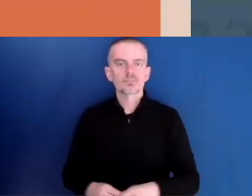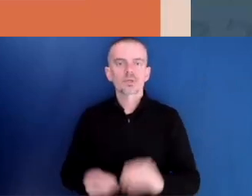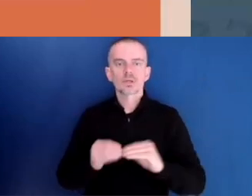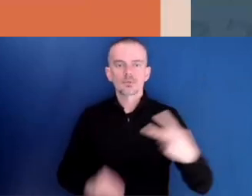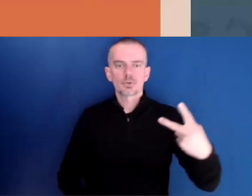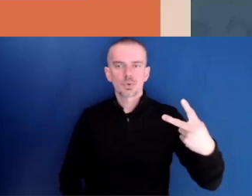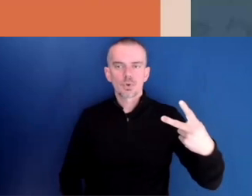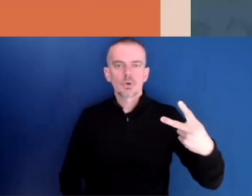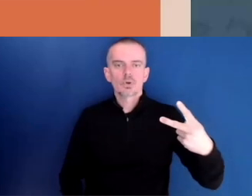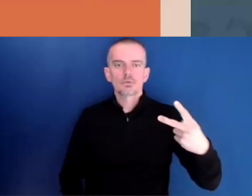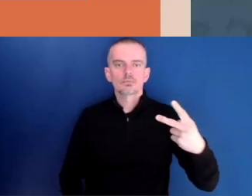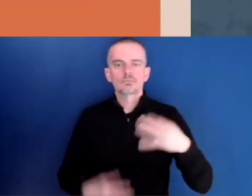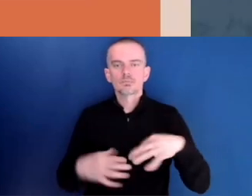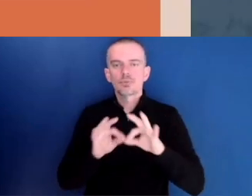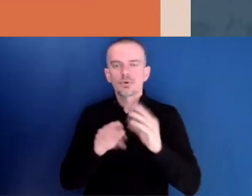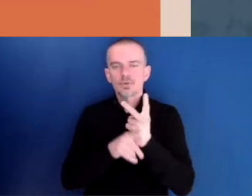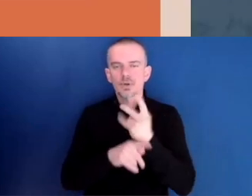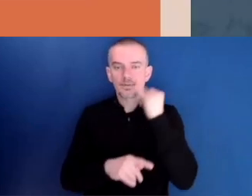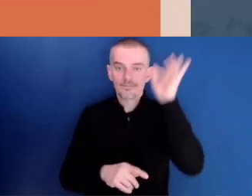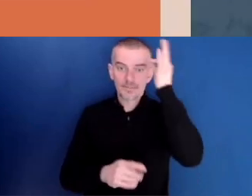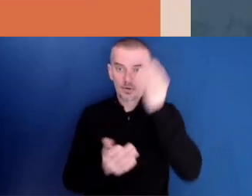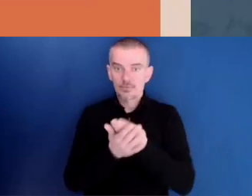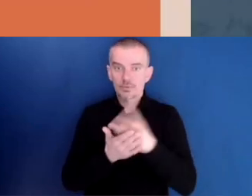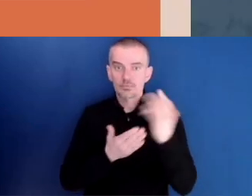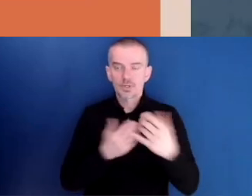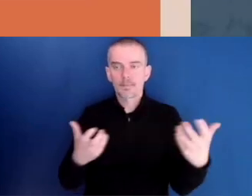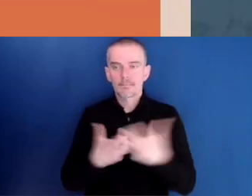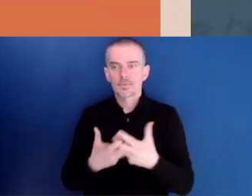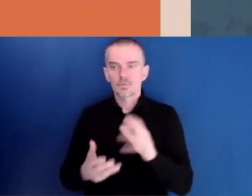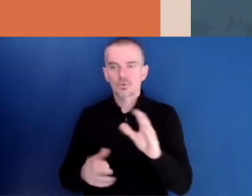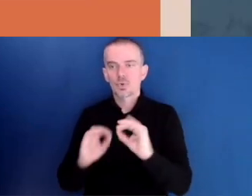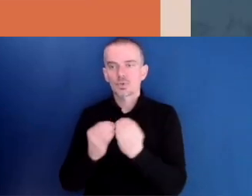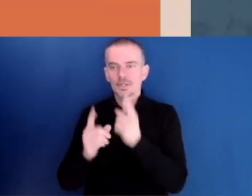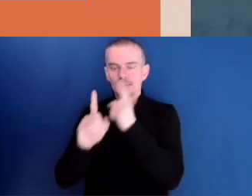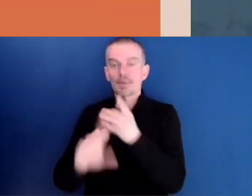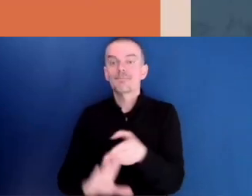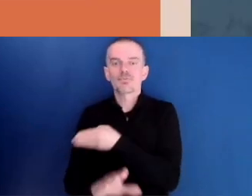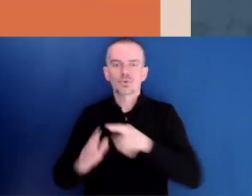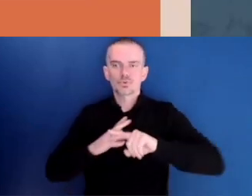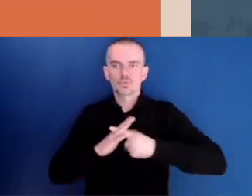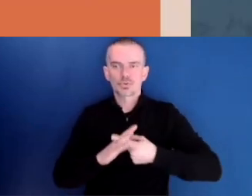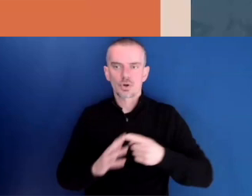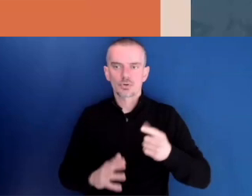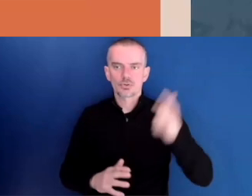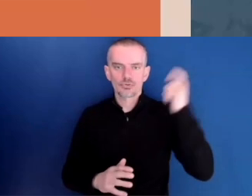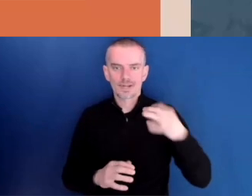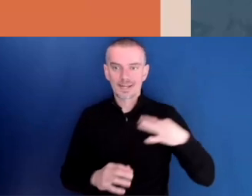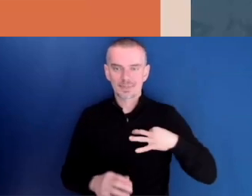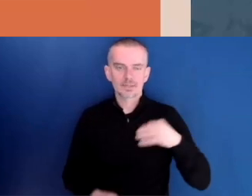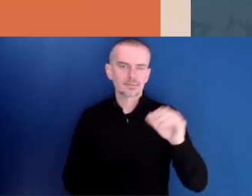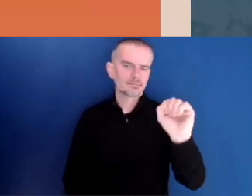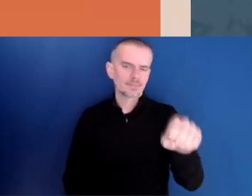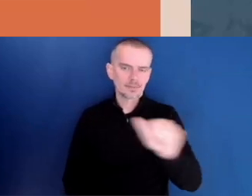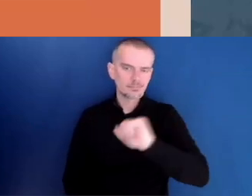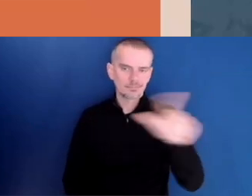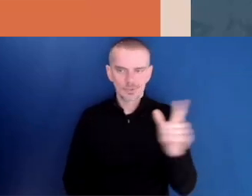a federally funded project aligns with an organization's mission and goals before starting a grant application. Yes, almost everyone got that